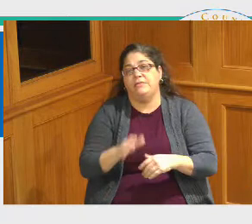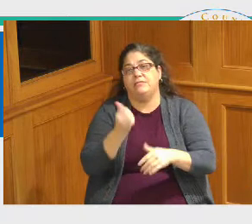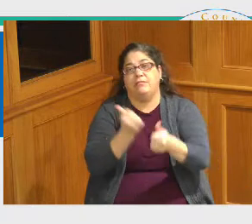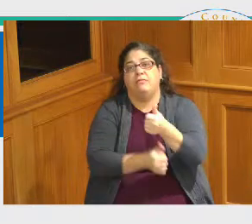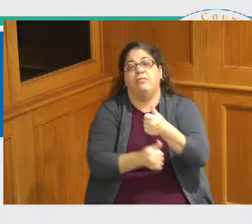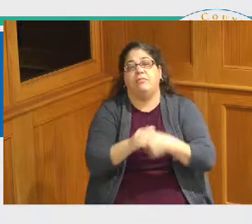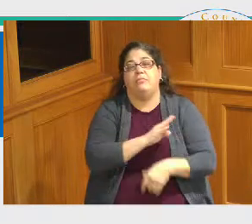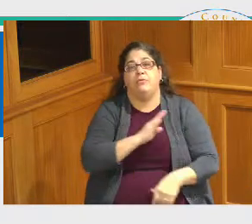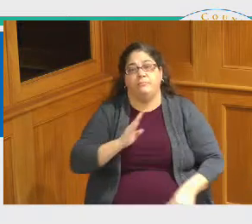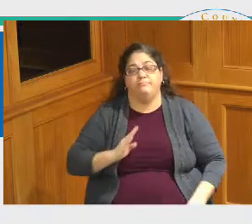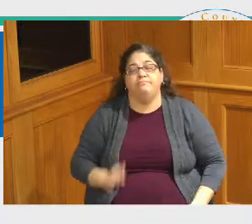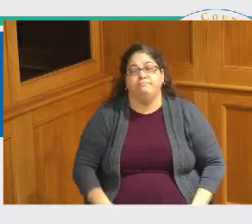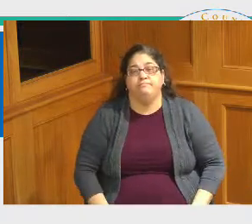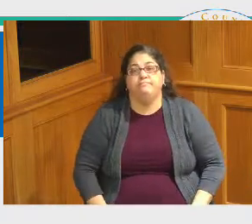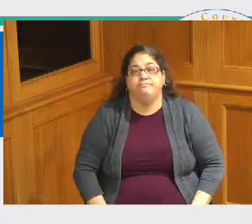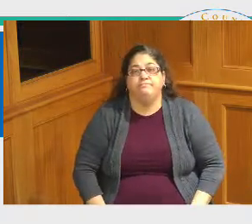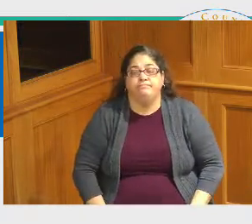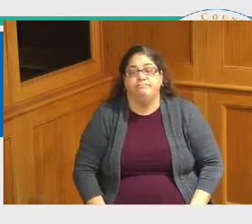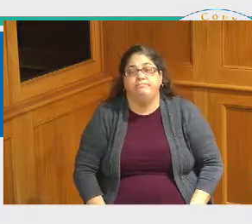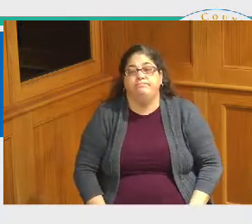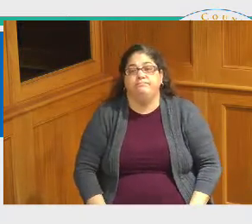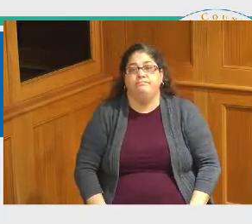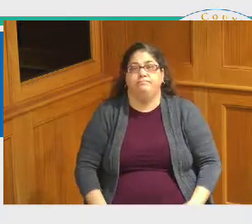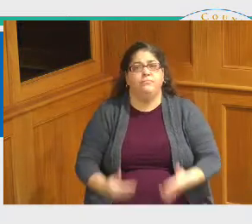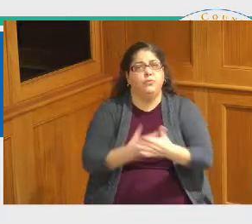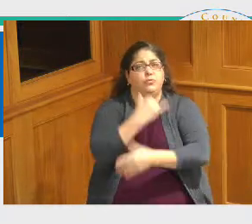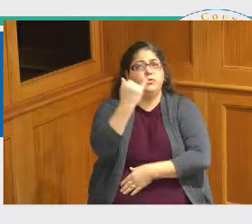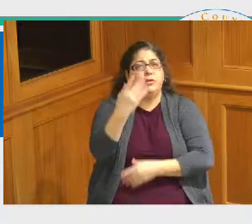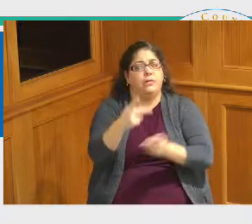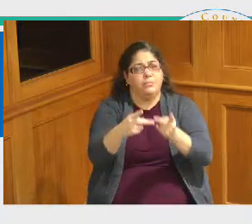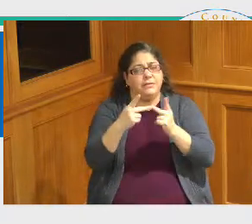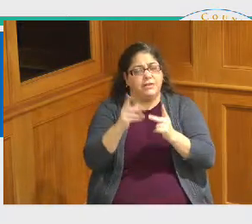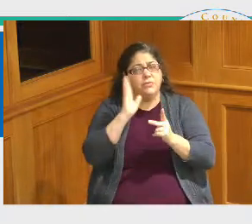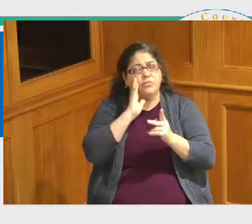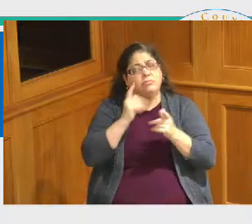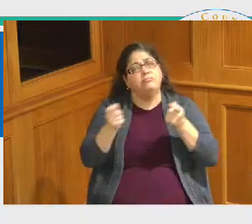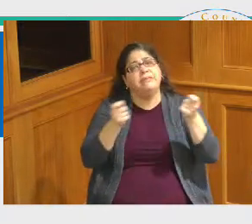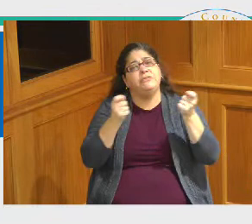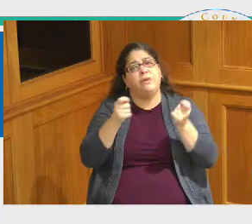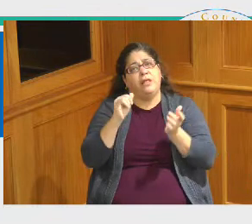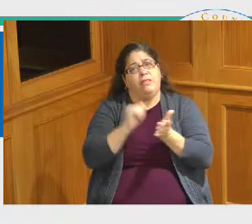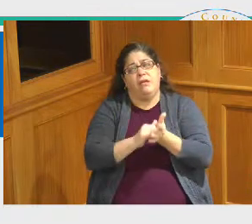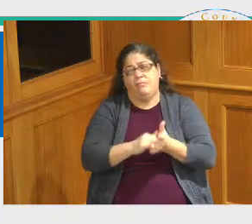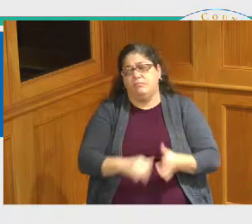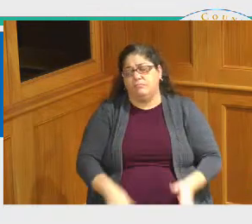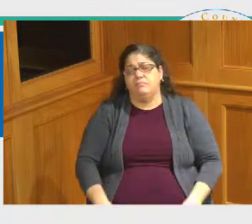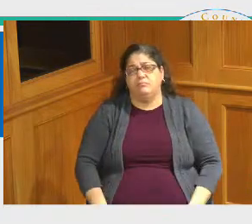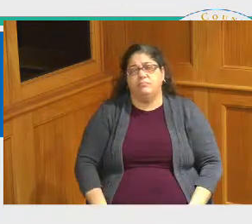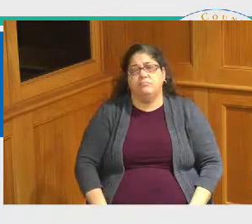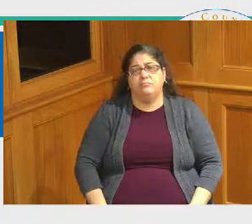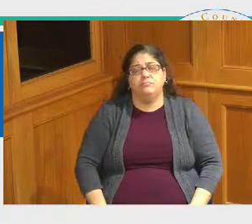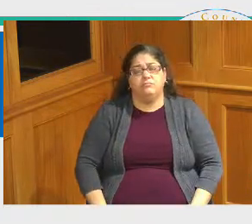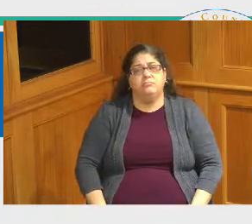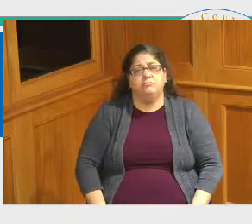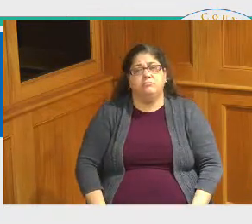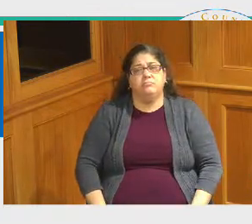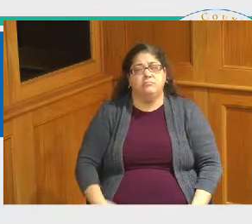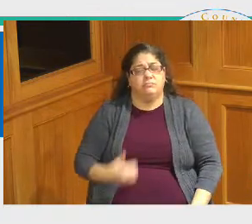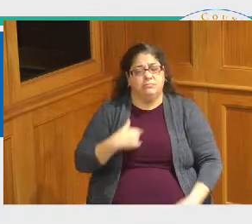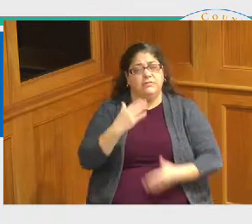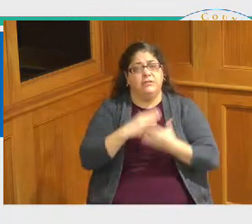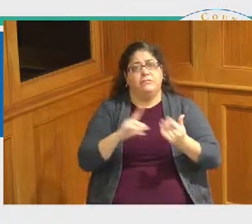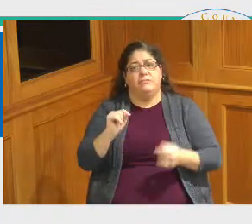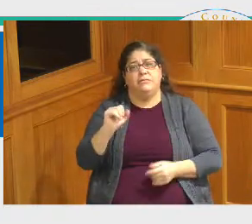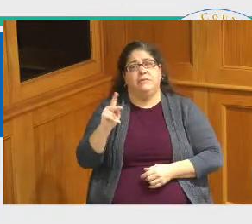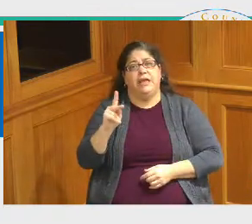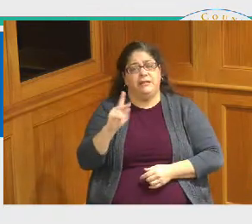board. And this new position would be responsible for administering that. There's some administrative tasks